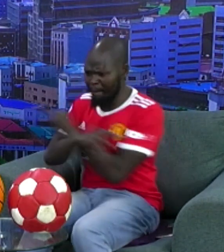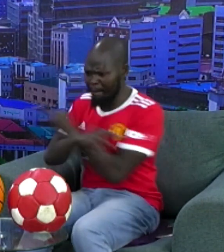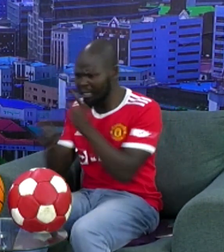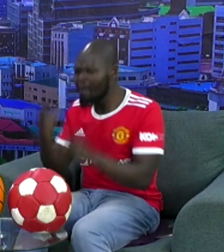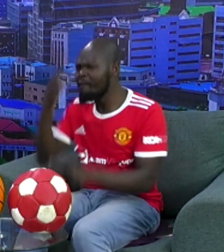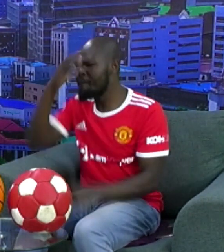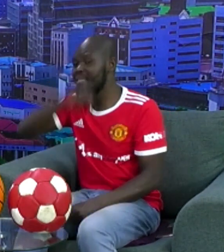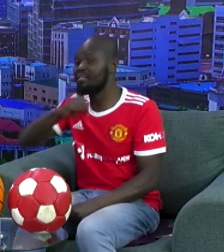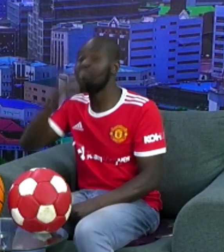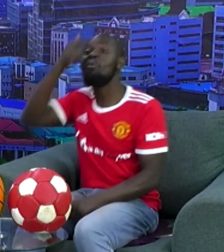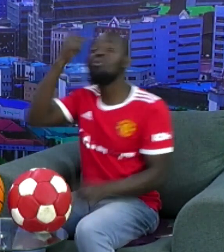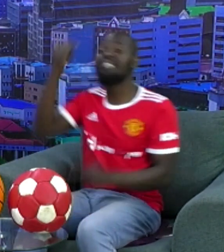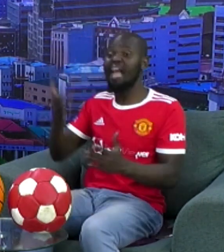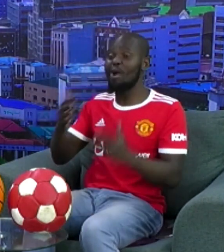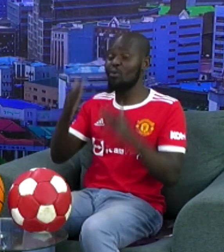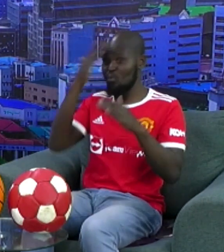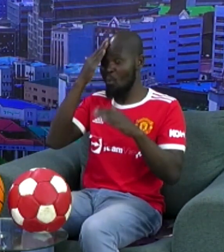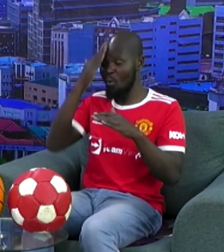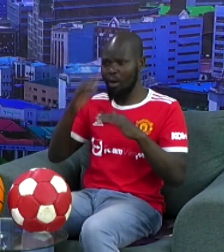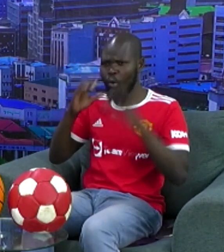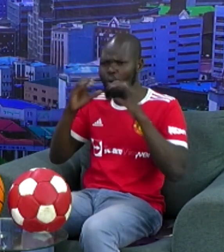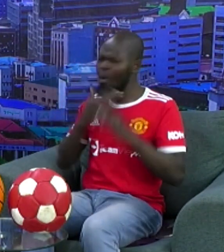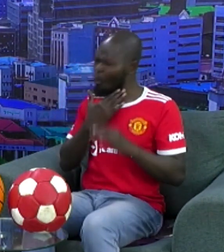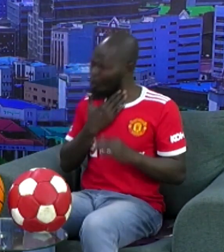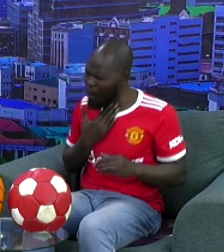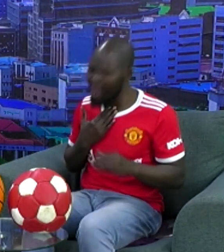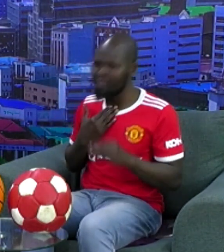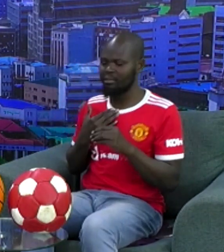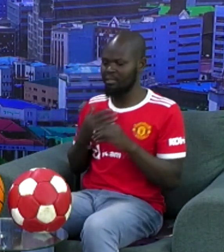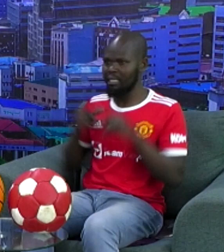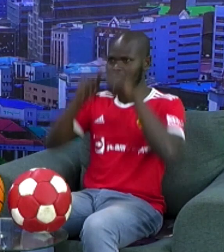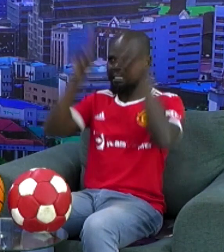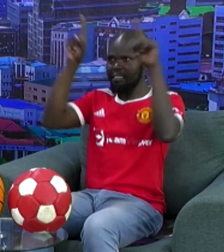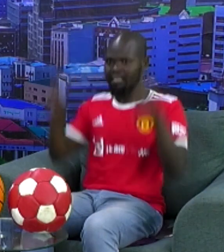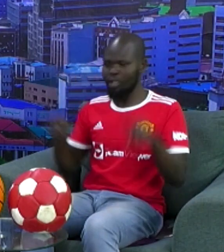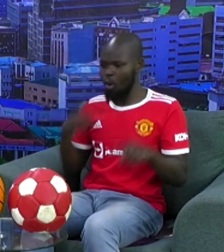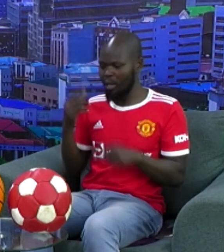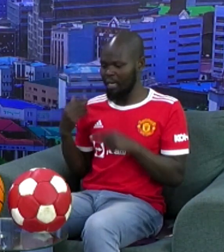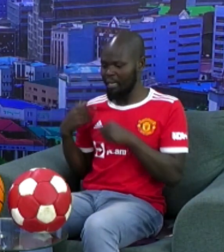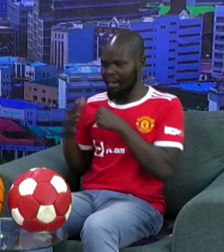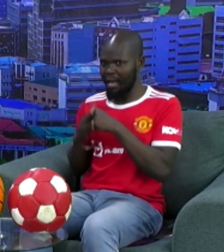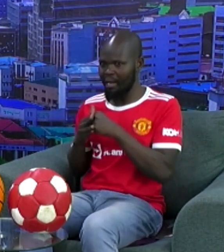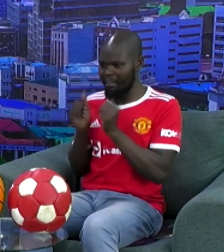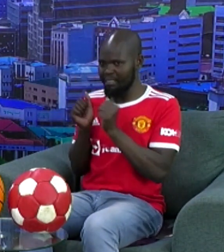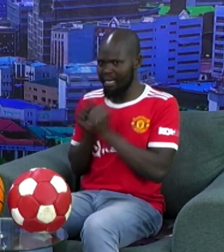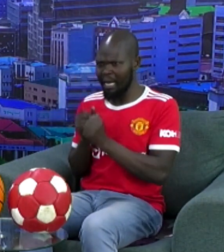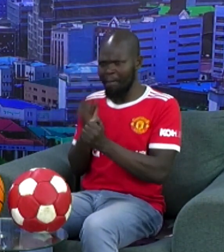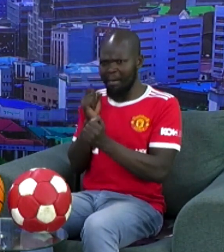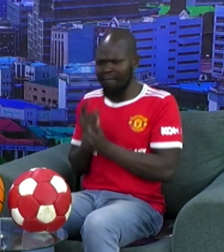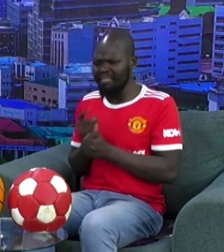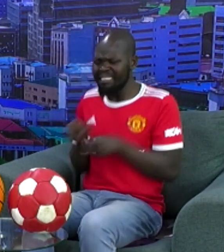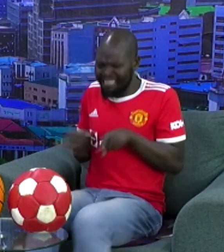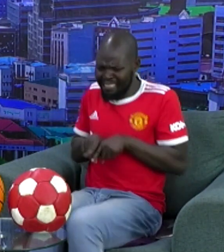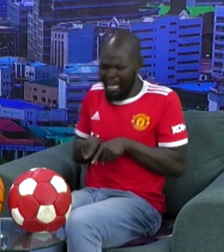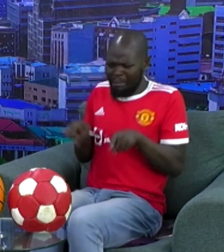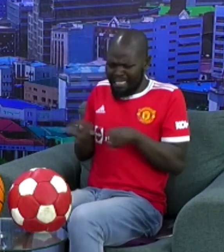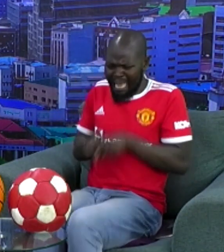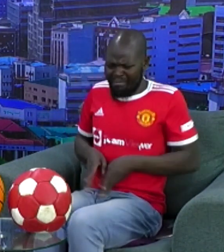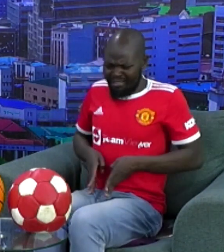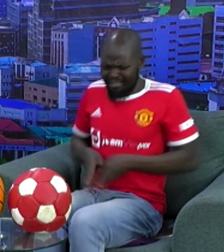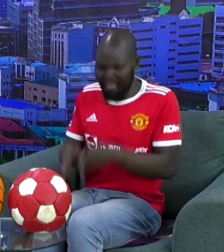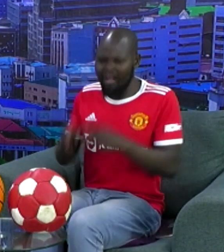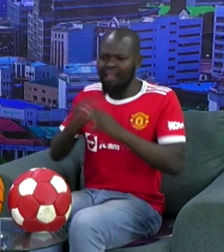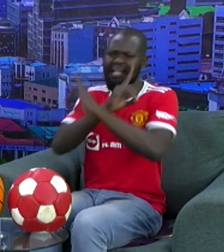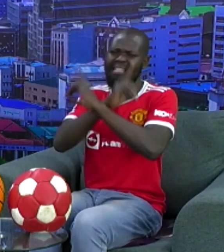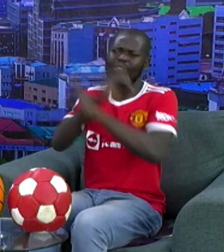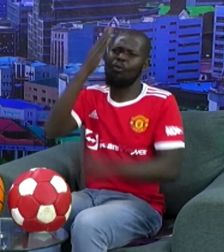and take out the player. They are not really missing the point. I think from number 9, number 10, number